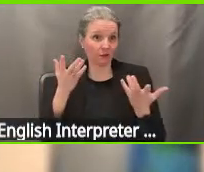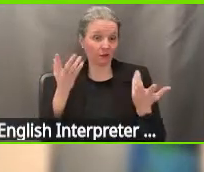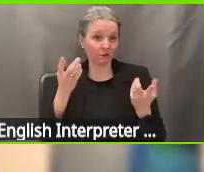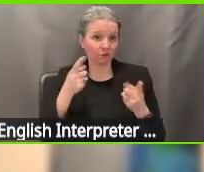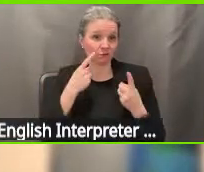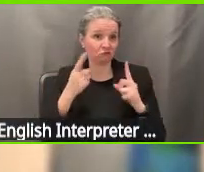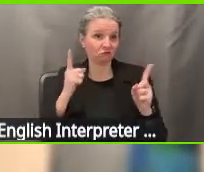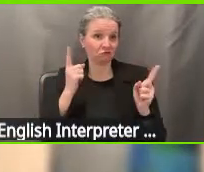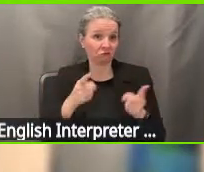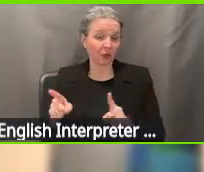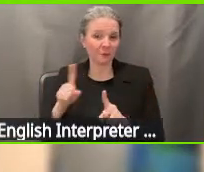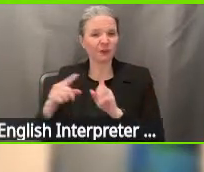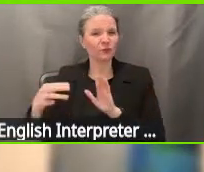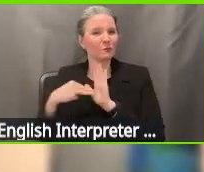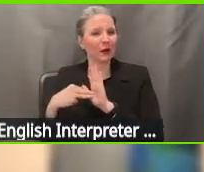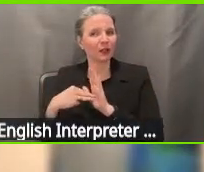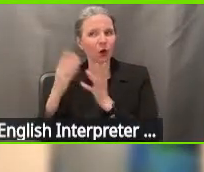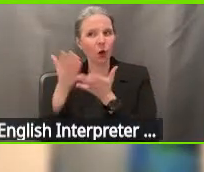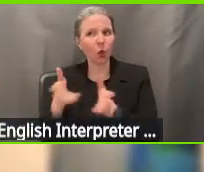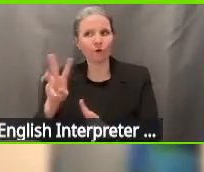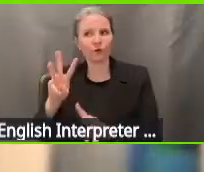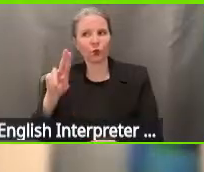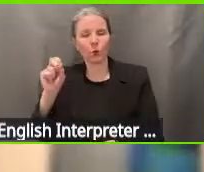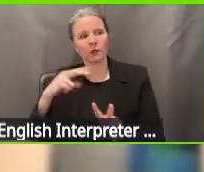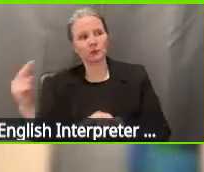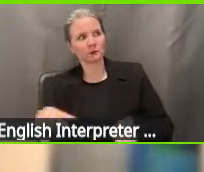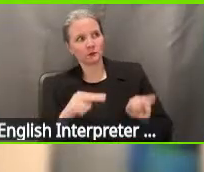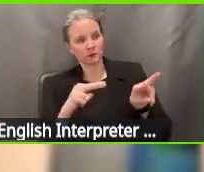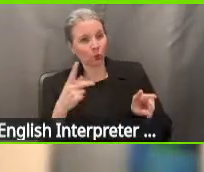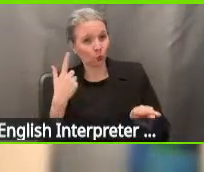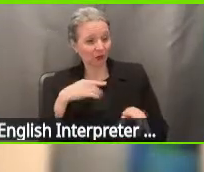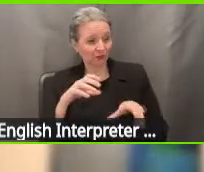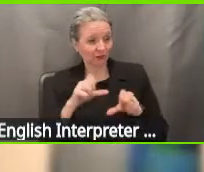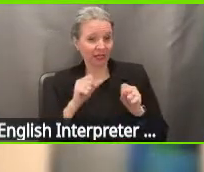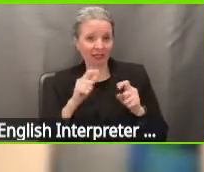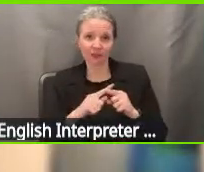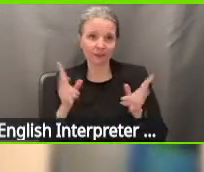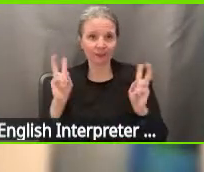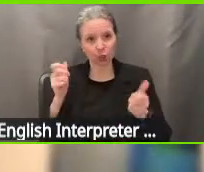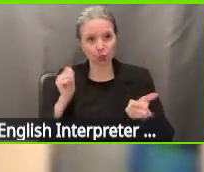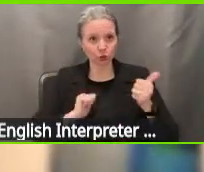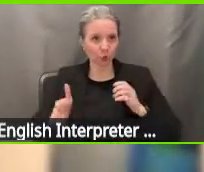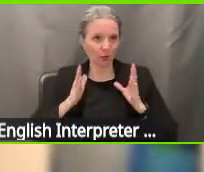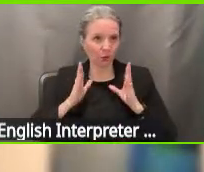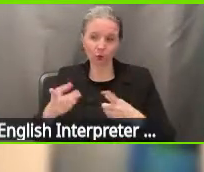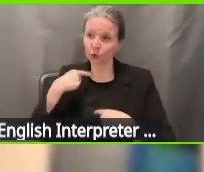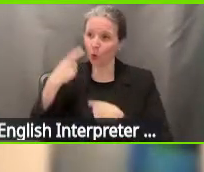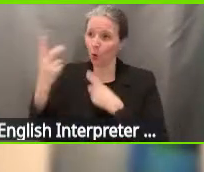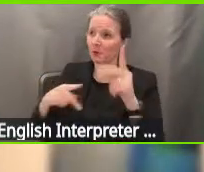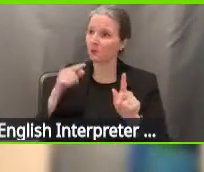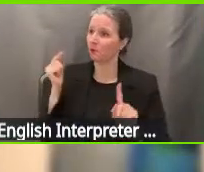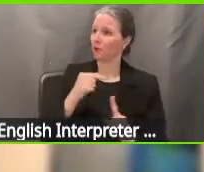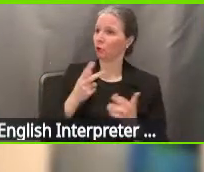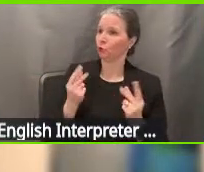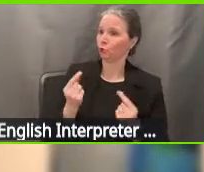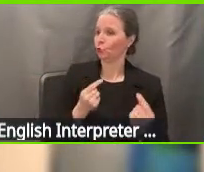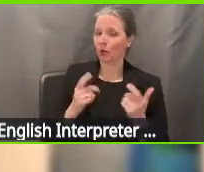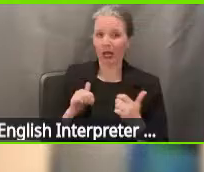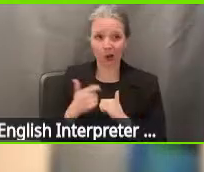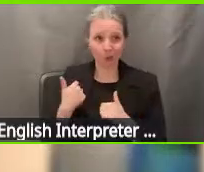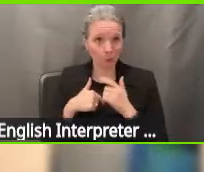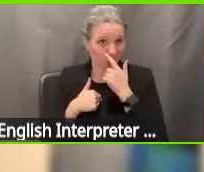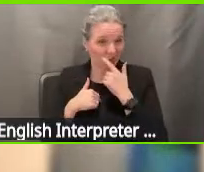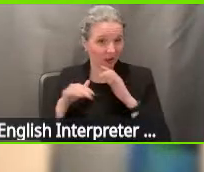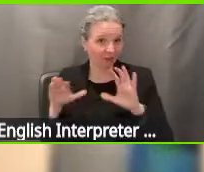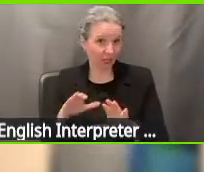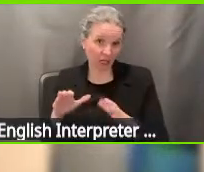this will be a model around the country. We've taken this show on the road and told folks about, you know, how we have